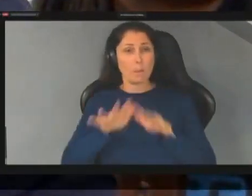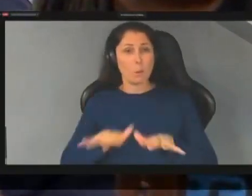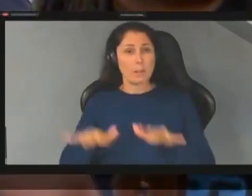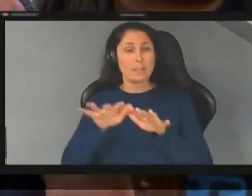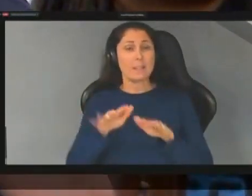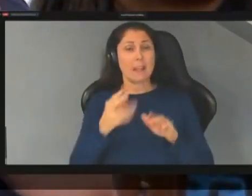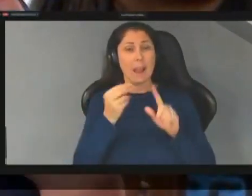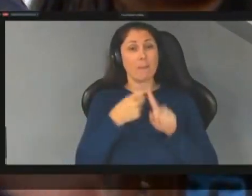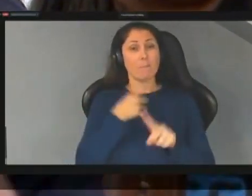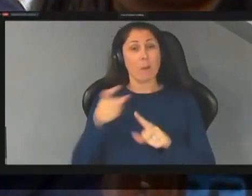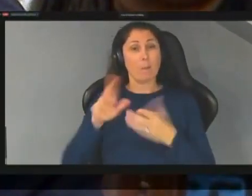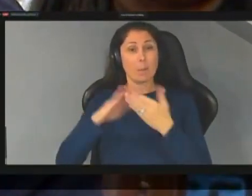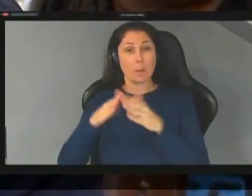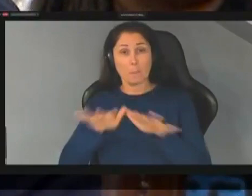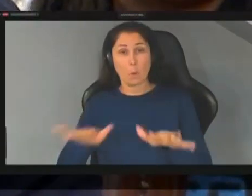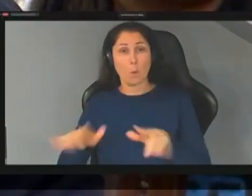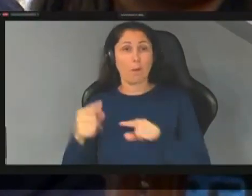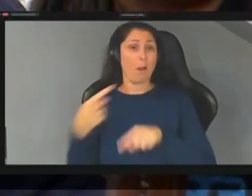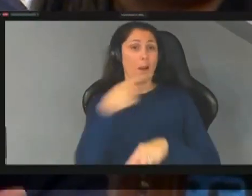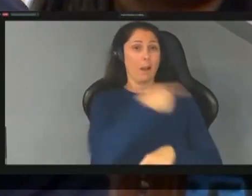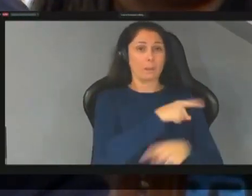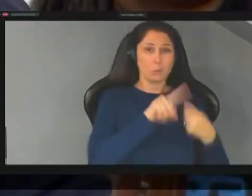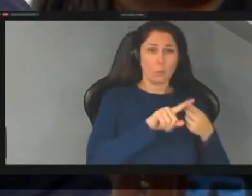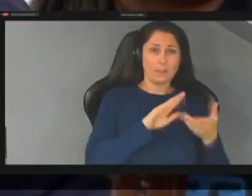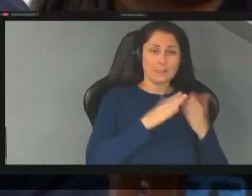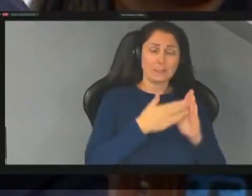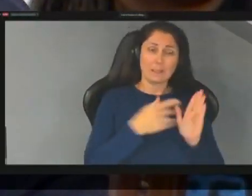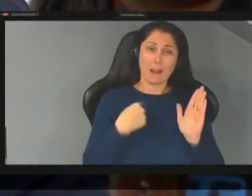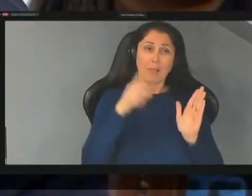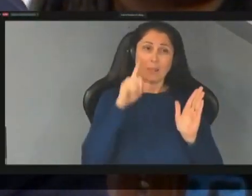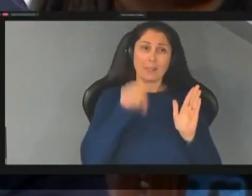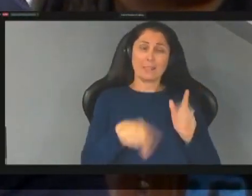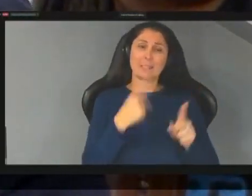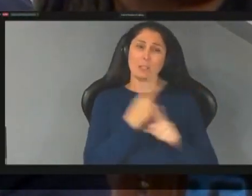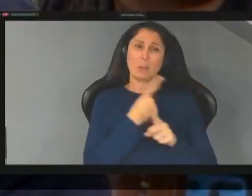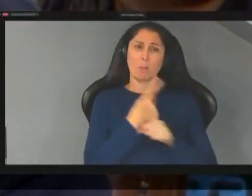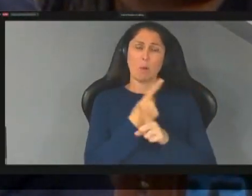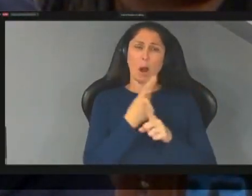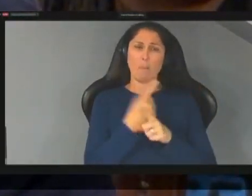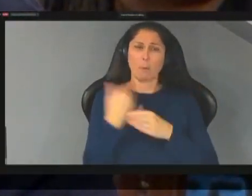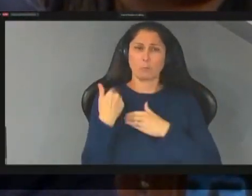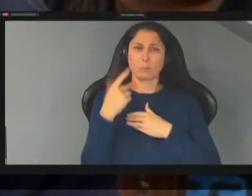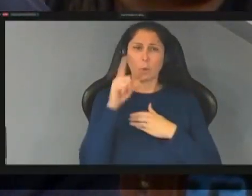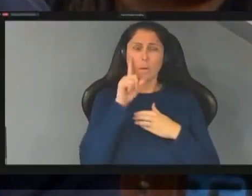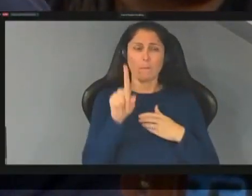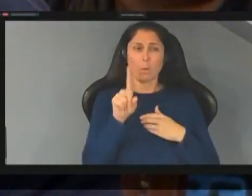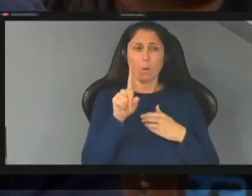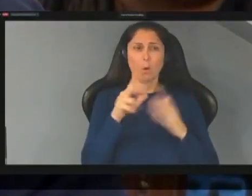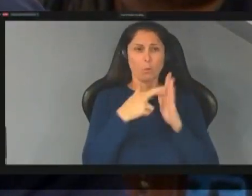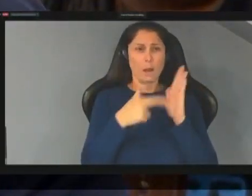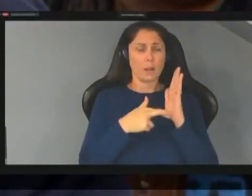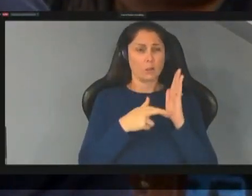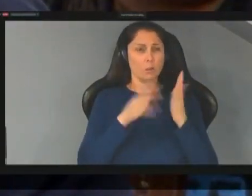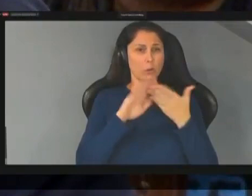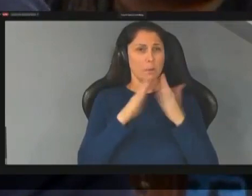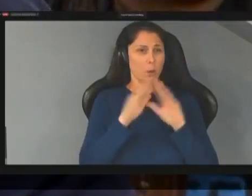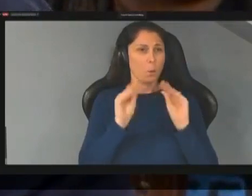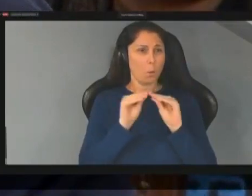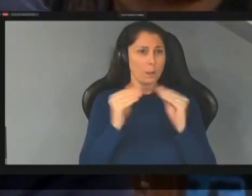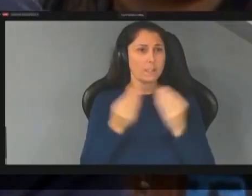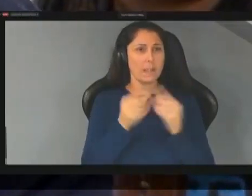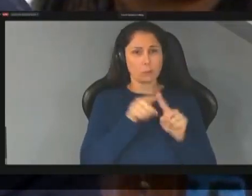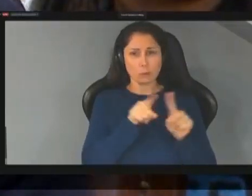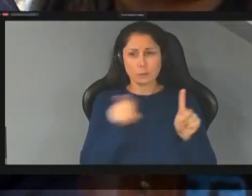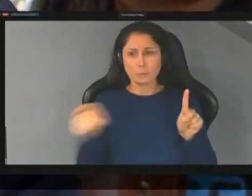from the community back up to the city. And I think that this is the proper role for registered community organizations, and I